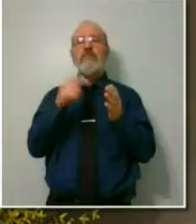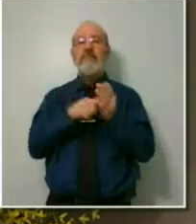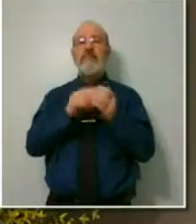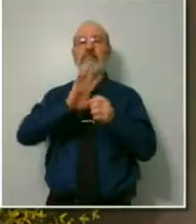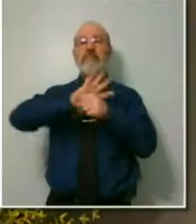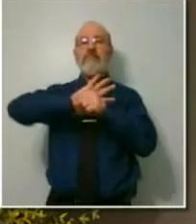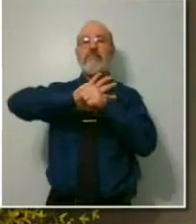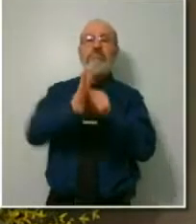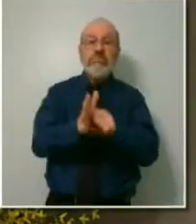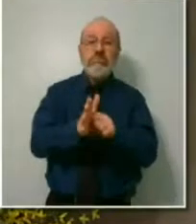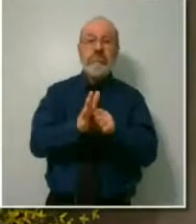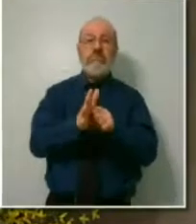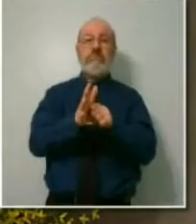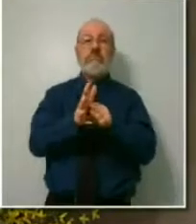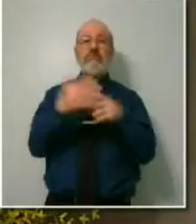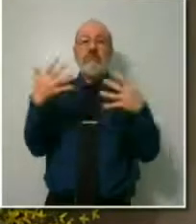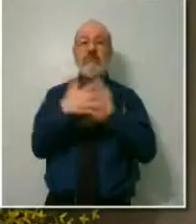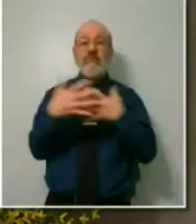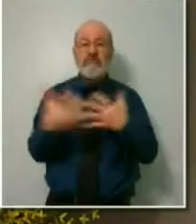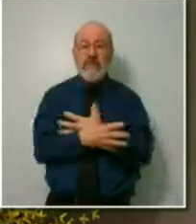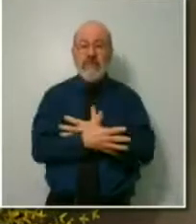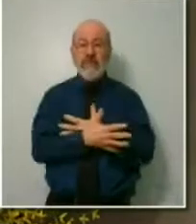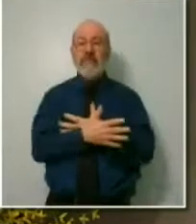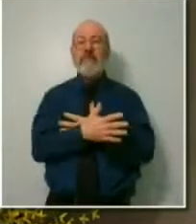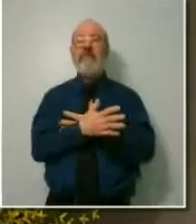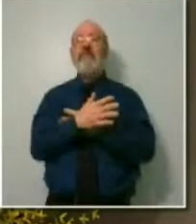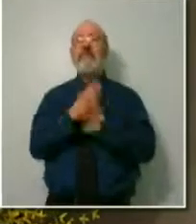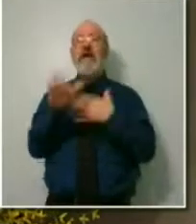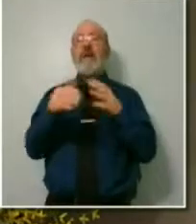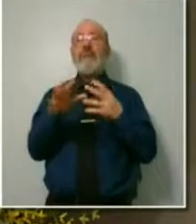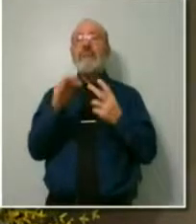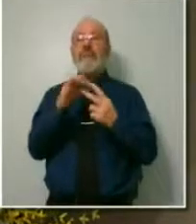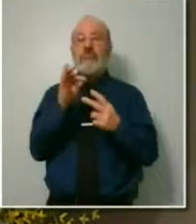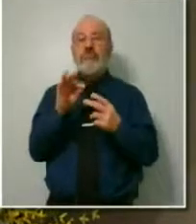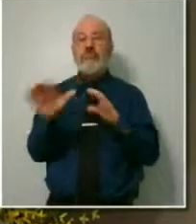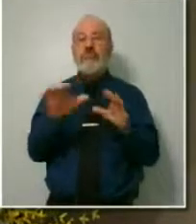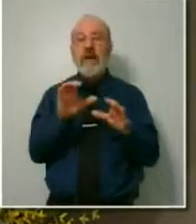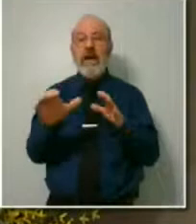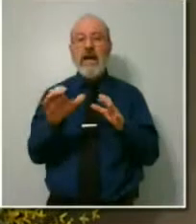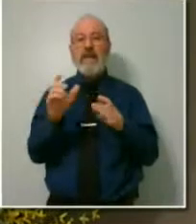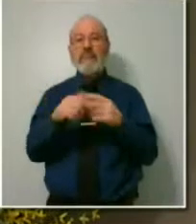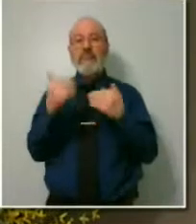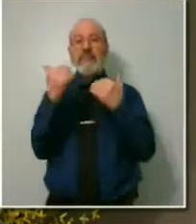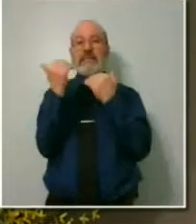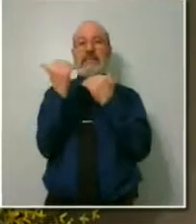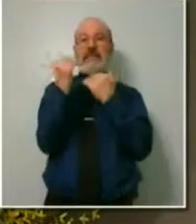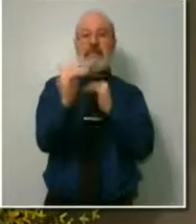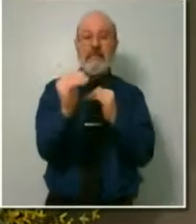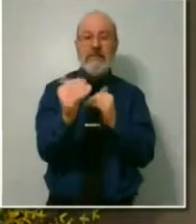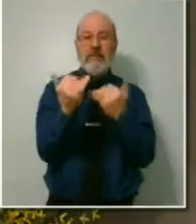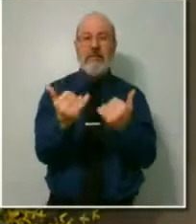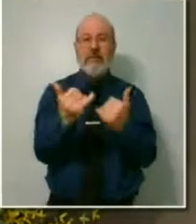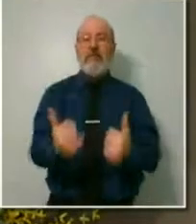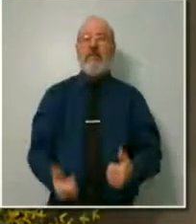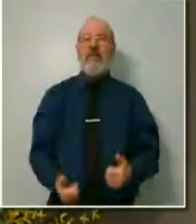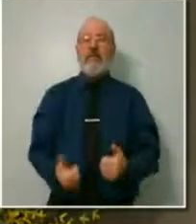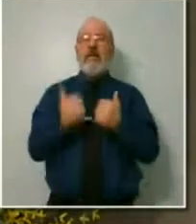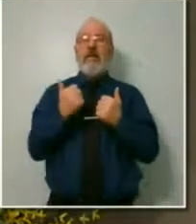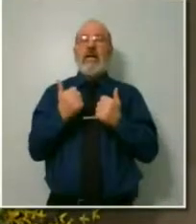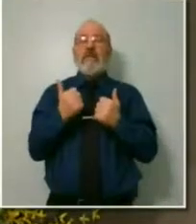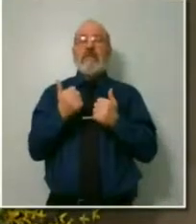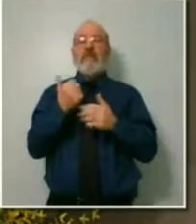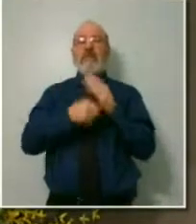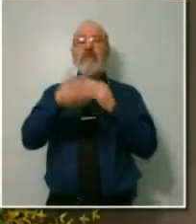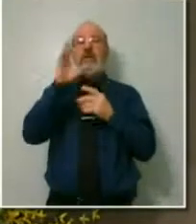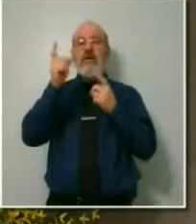to the fear mongering? How are you going to choose to react to the restrictions right now in your life under God's